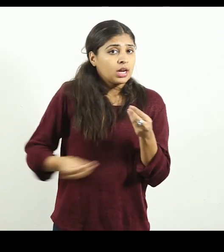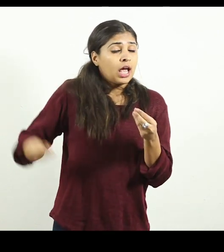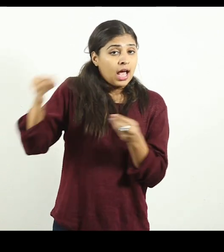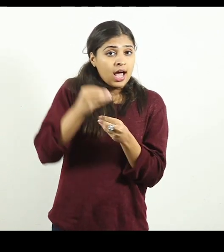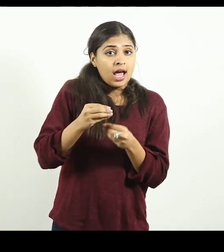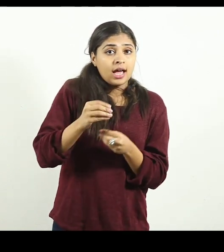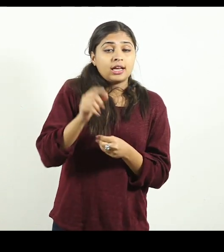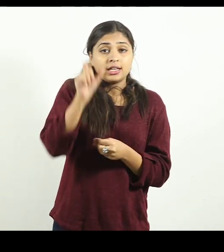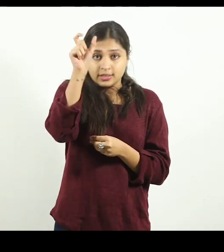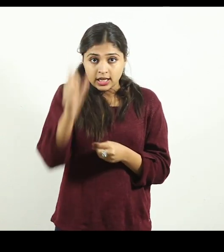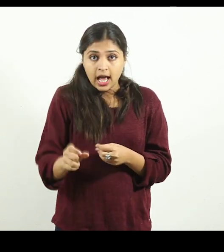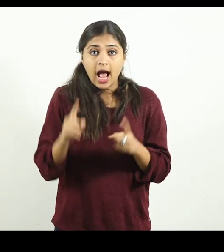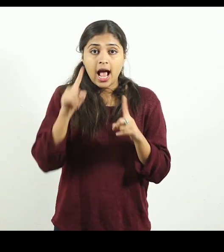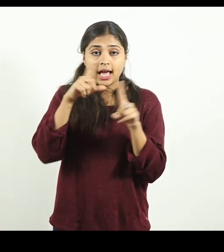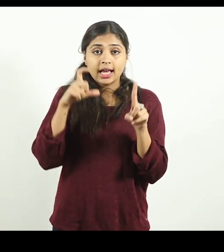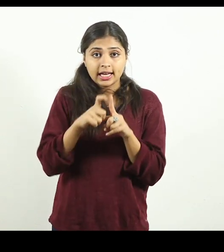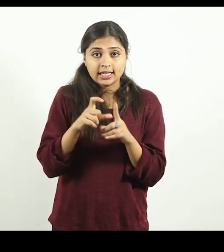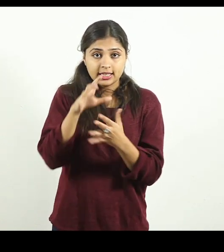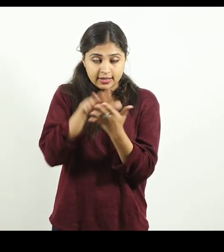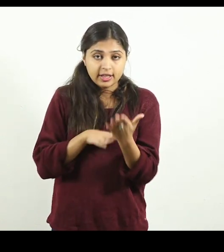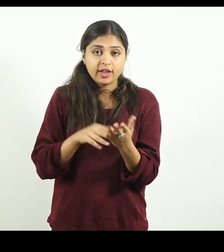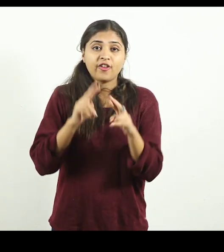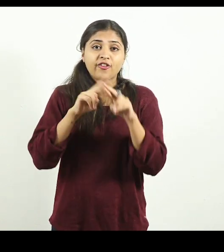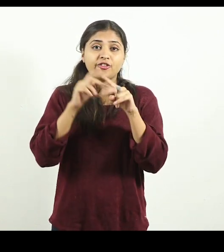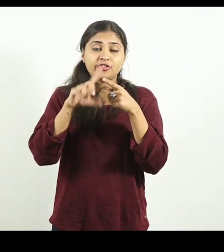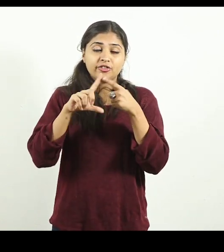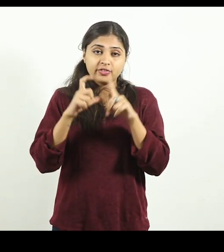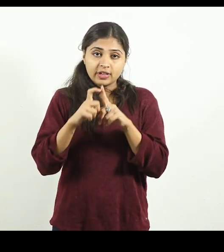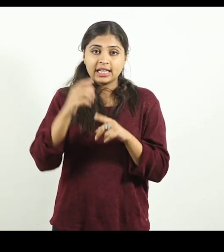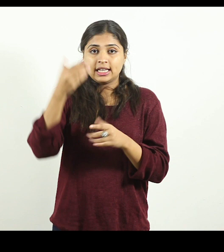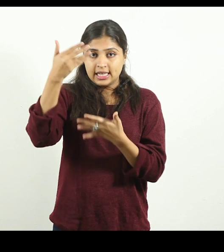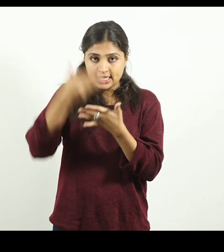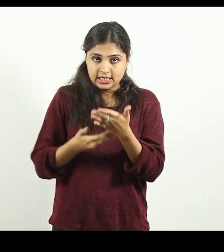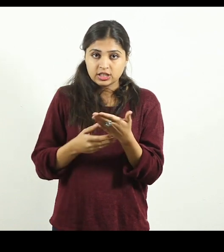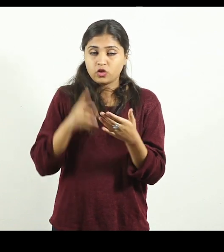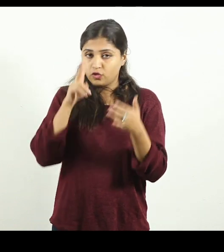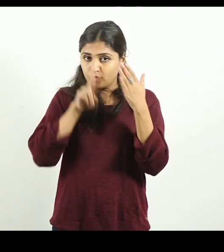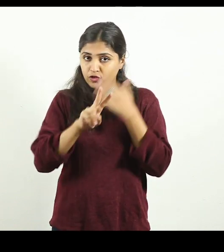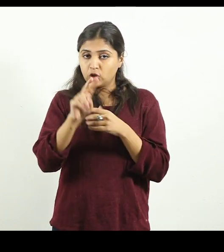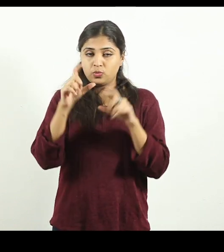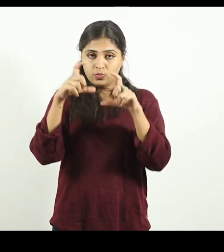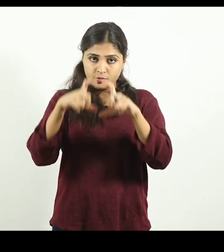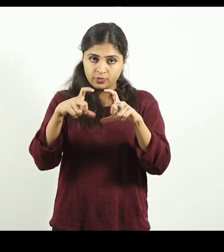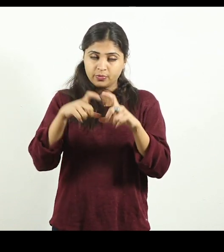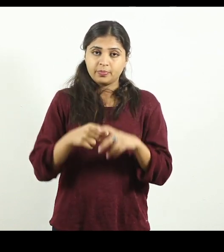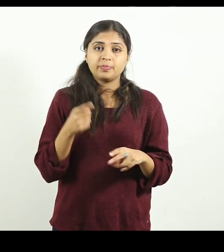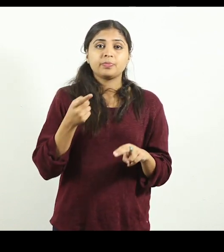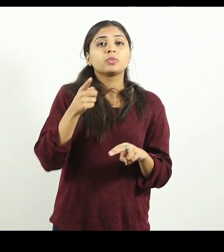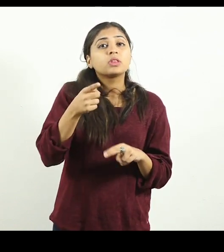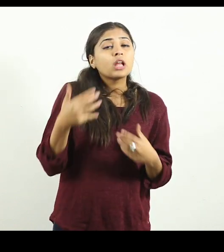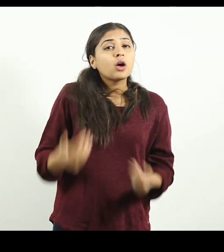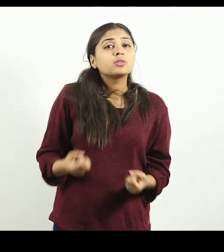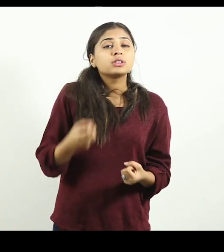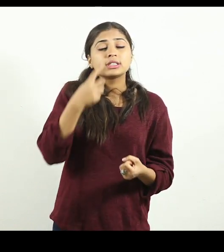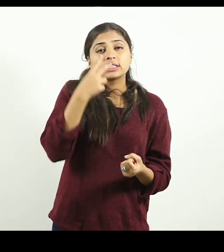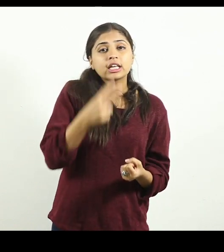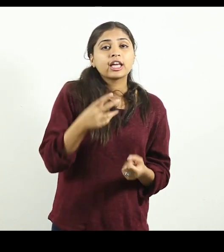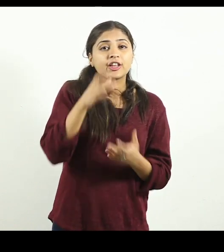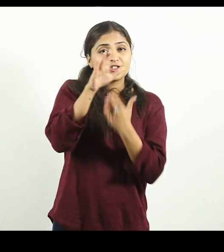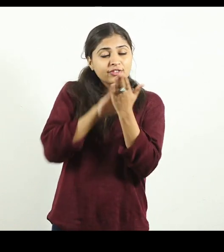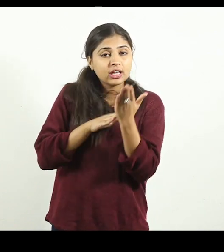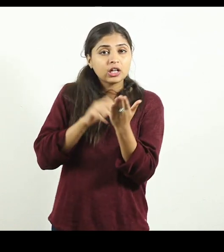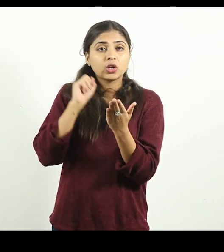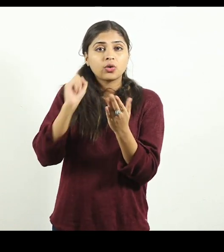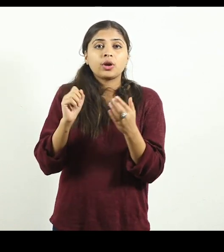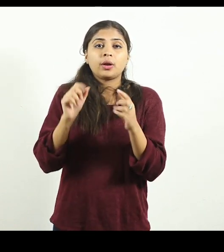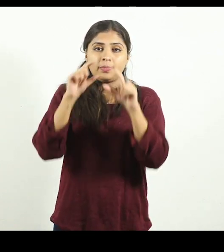Adding a field. If you want to add the individual ID field into the form, select Field List from the View menu. You